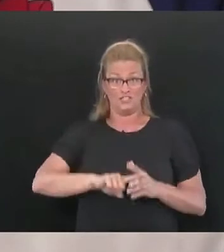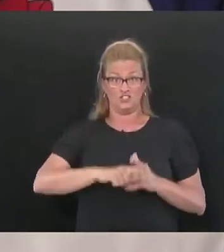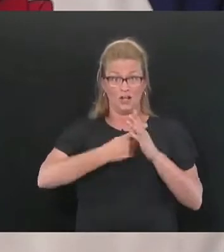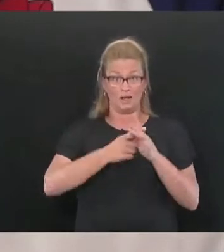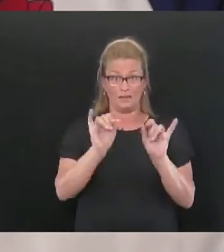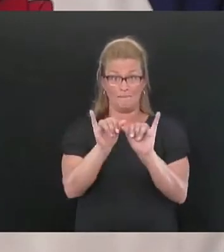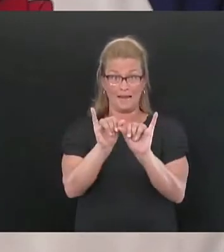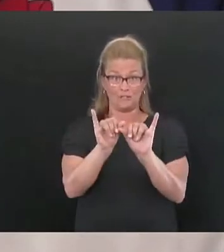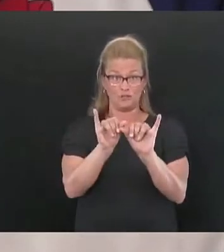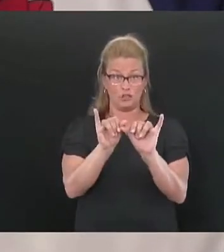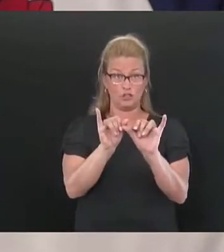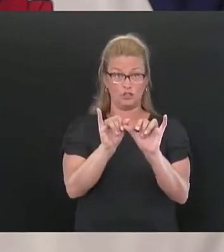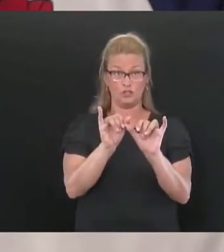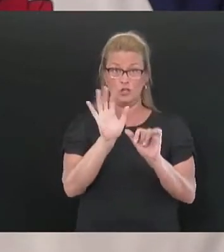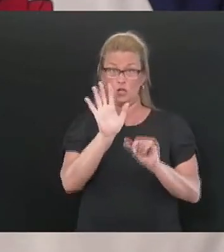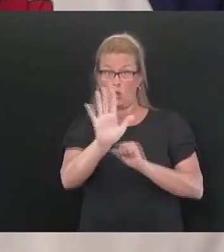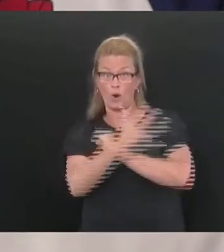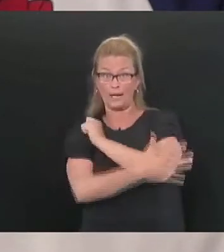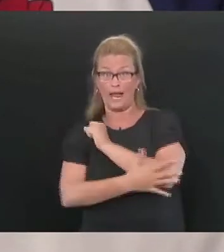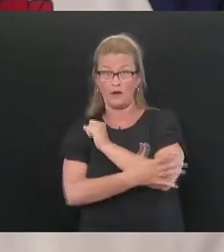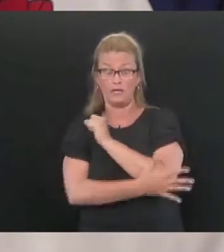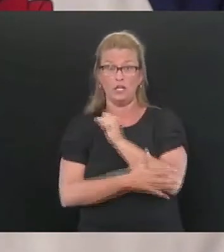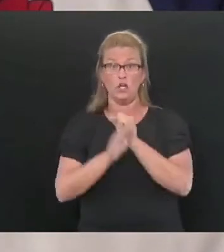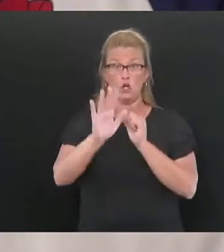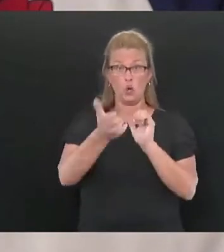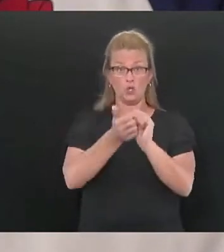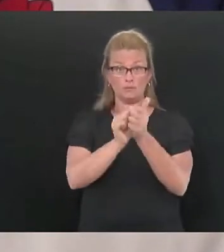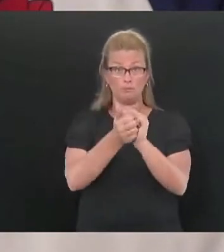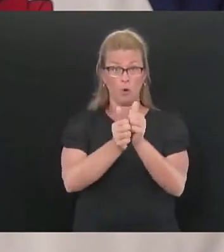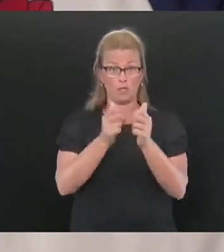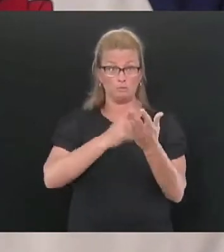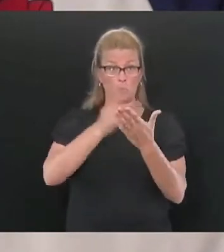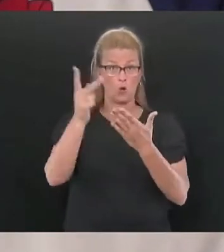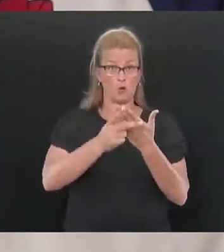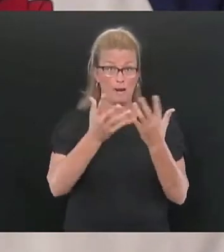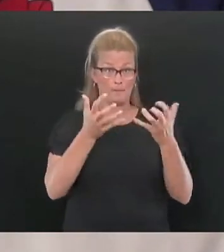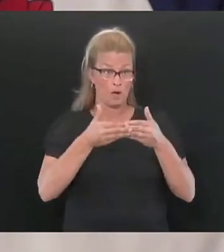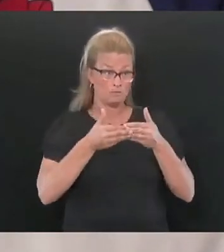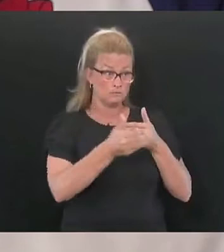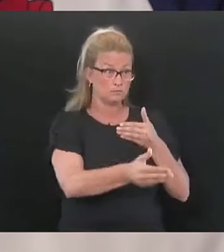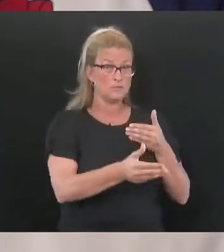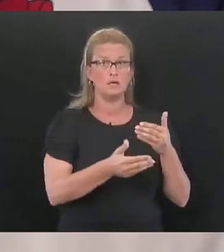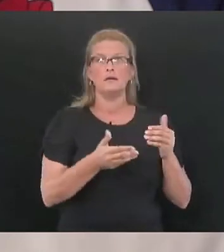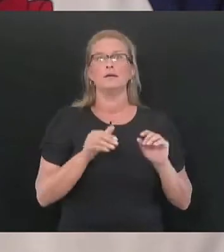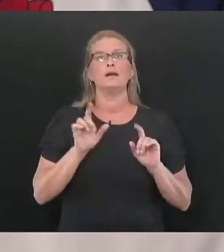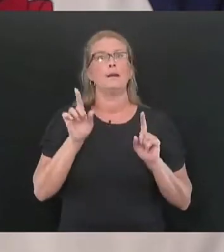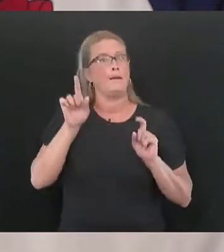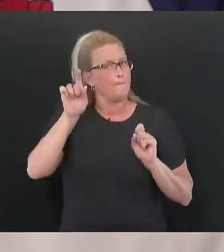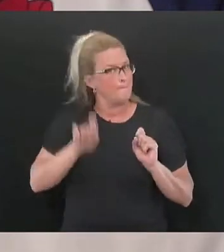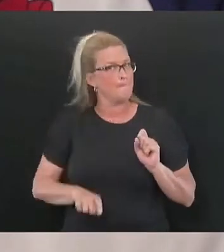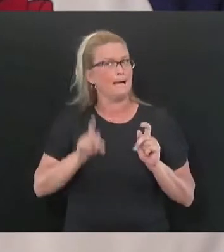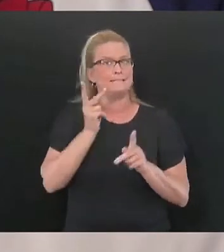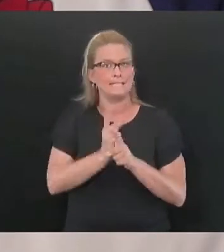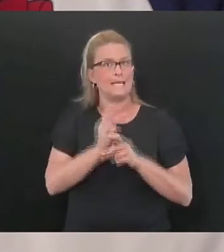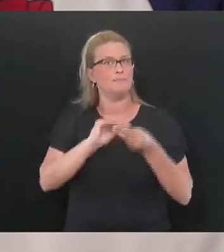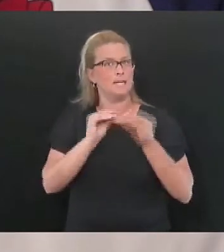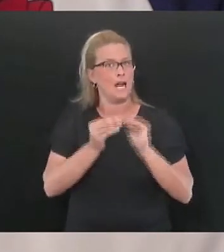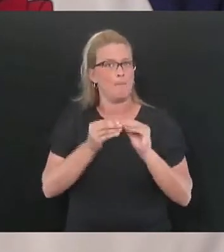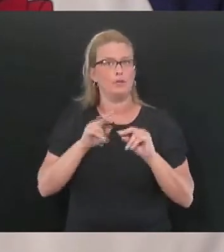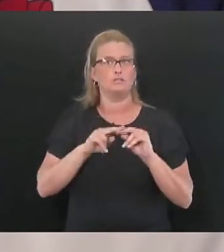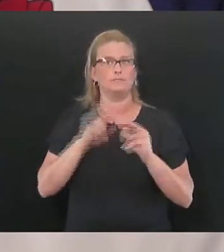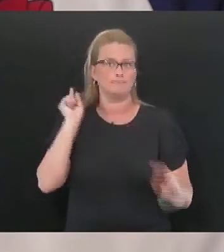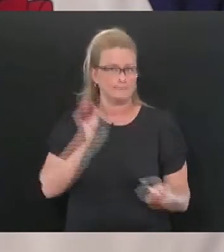county, if you want your sports programs to move on and everything, some way, somehow, we got to keep the number down in the